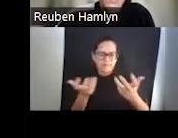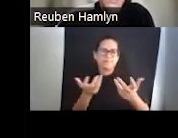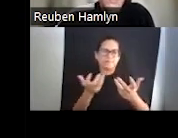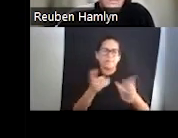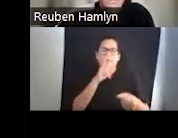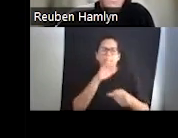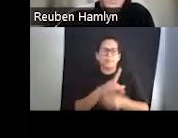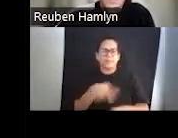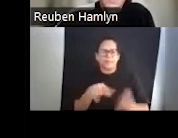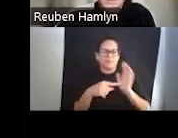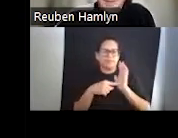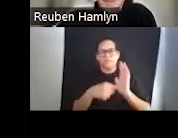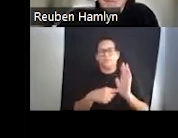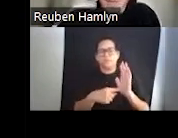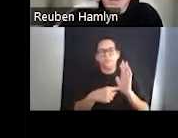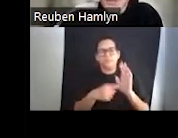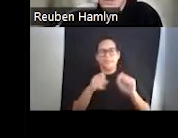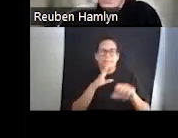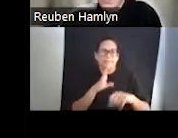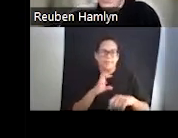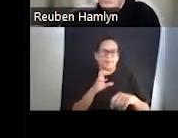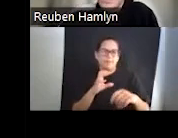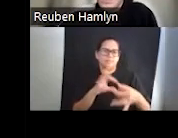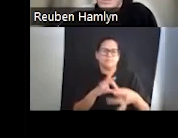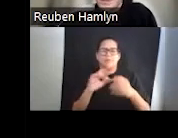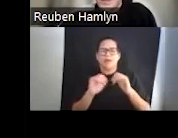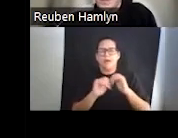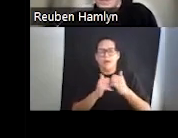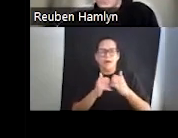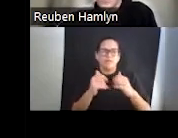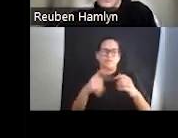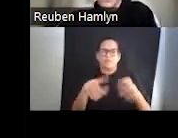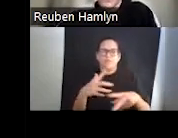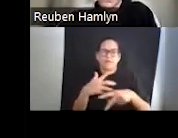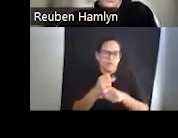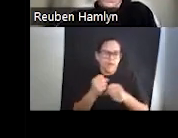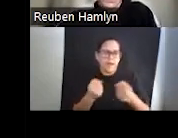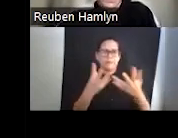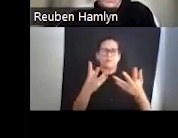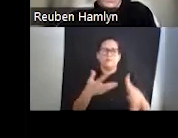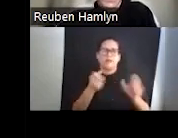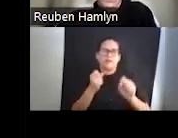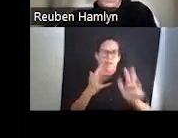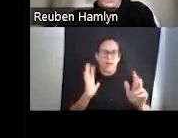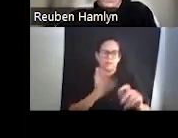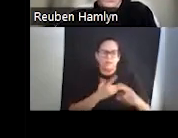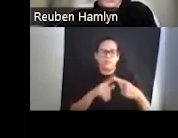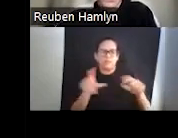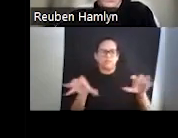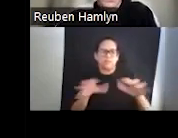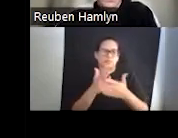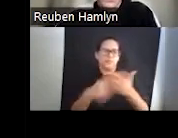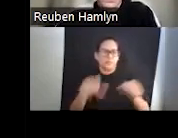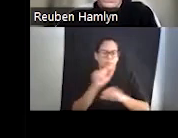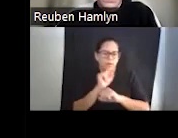these tools can be in terms of how good they are getting, how much faster it allows us to do some of this